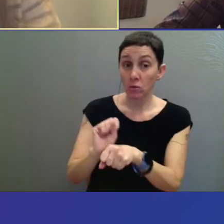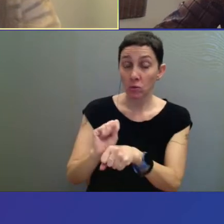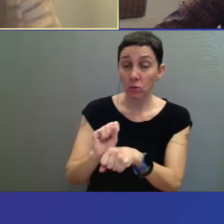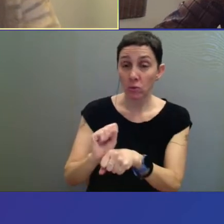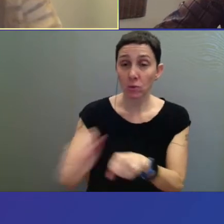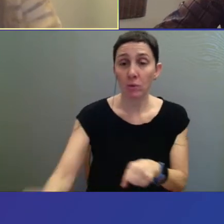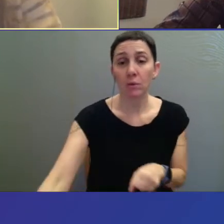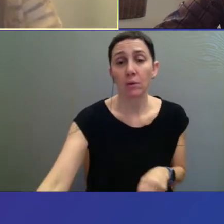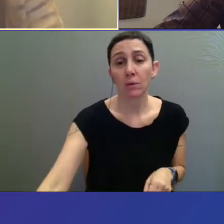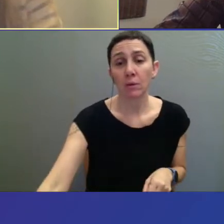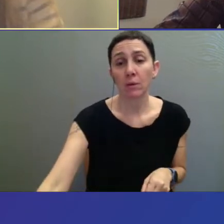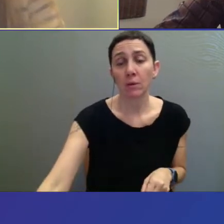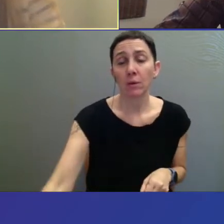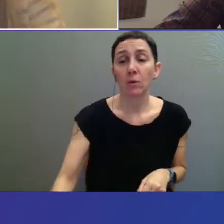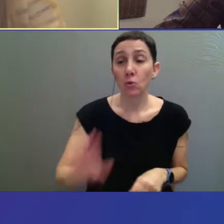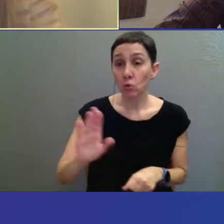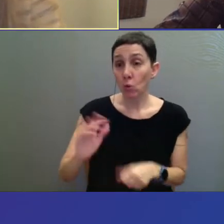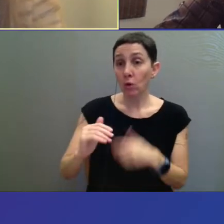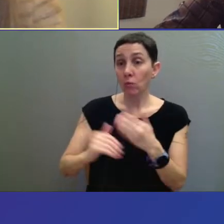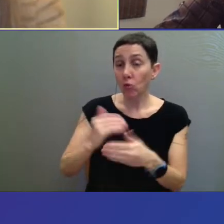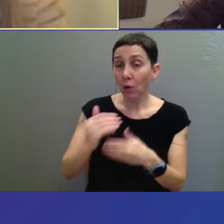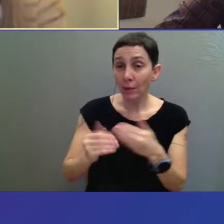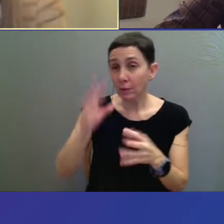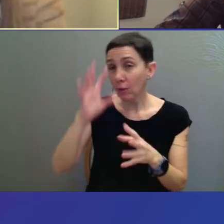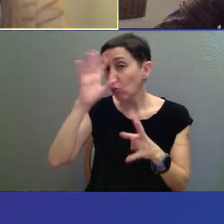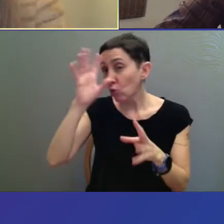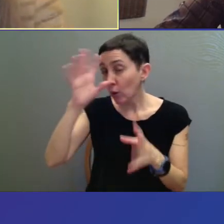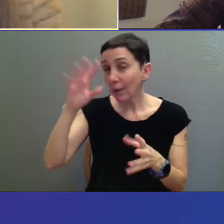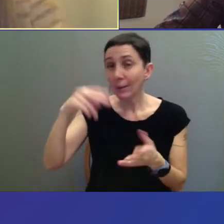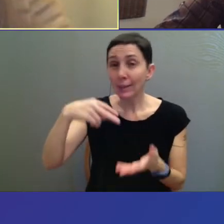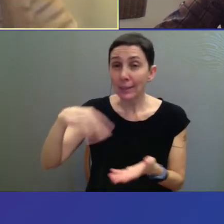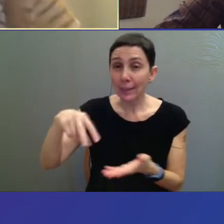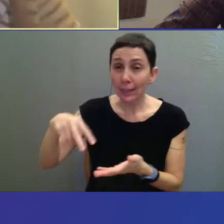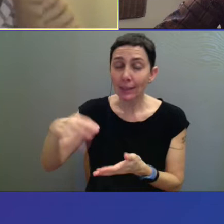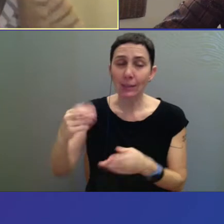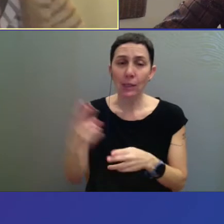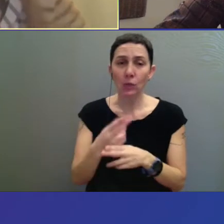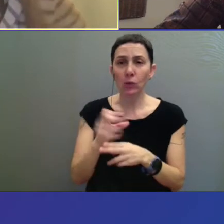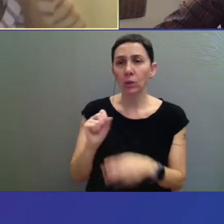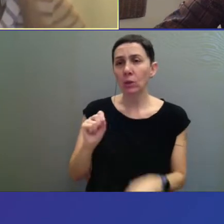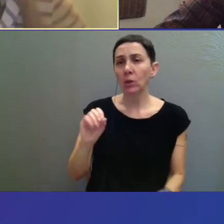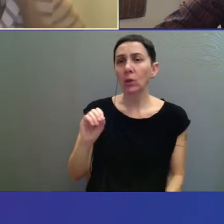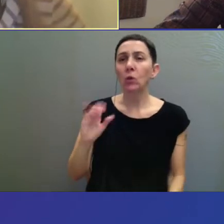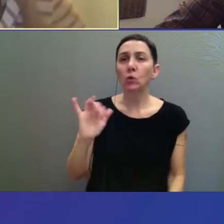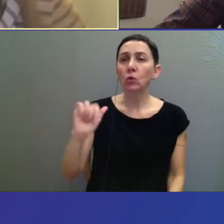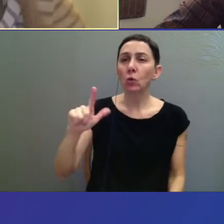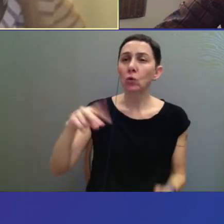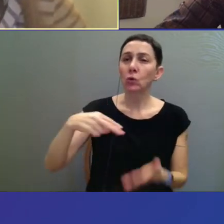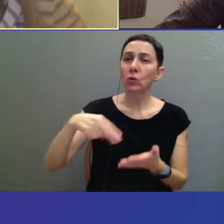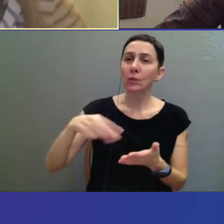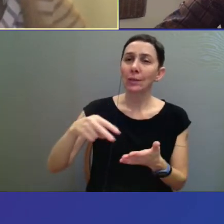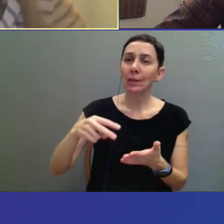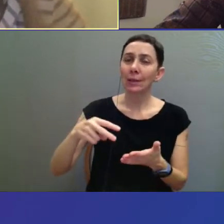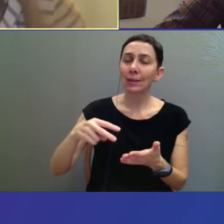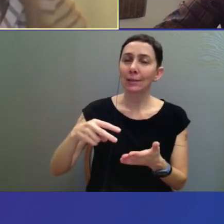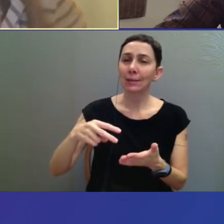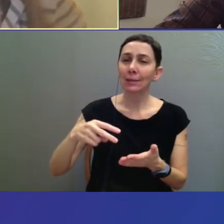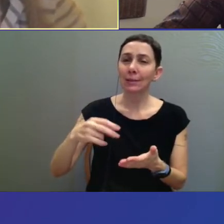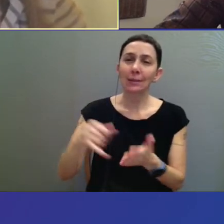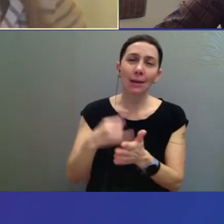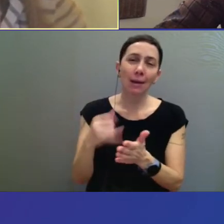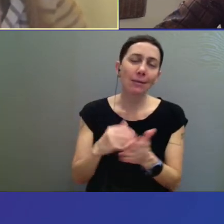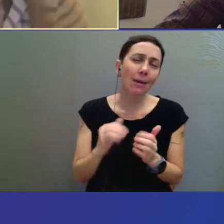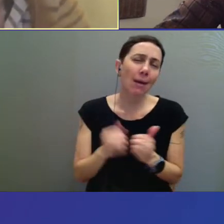and your process of creation and your use of social dance styles, can you share a little bit more how that feels